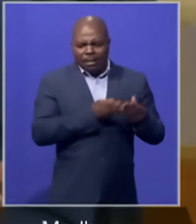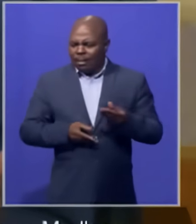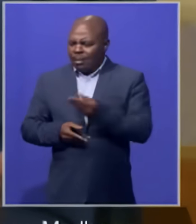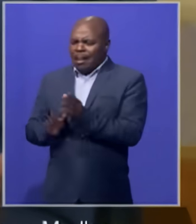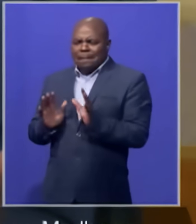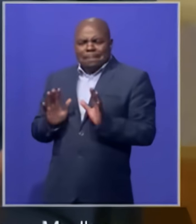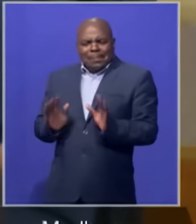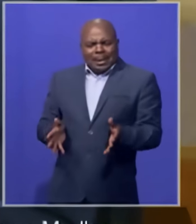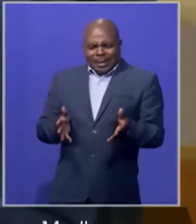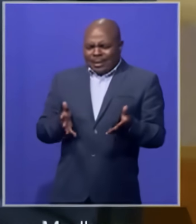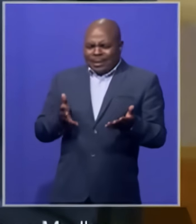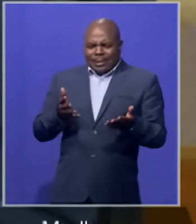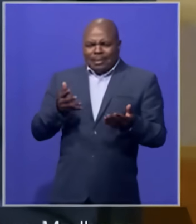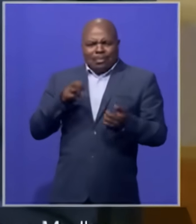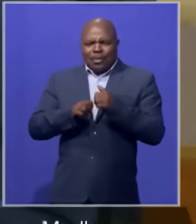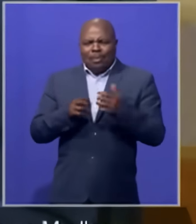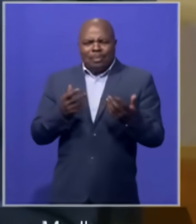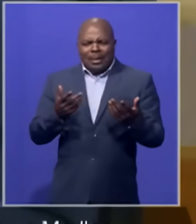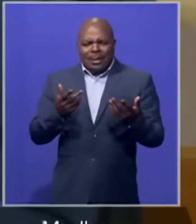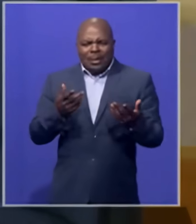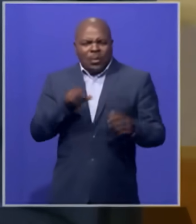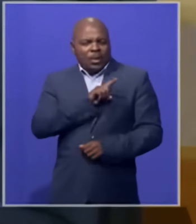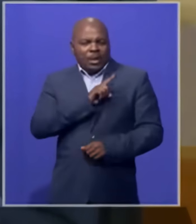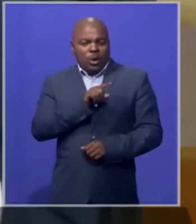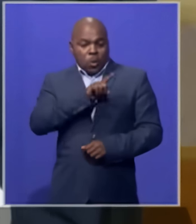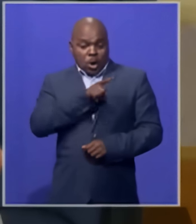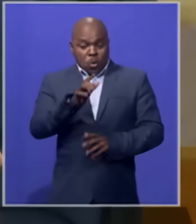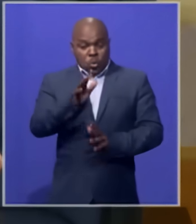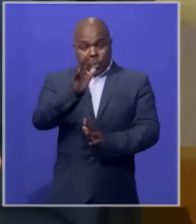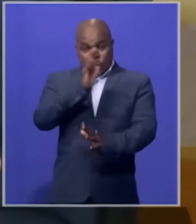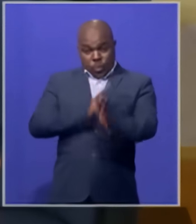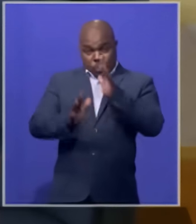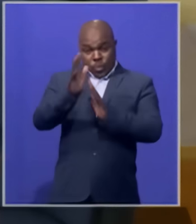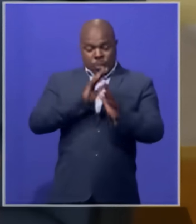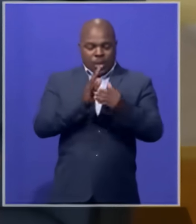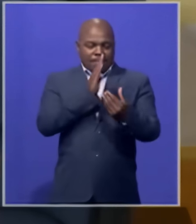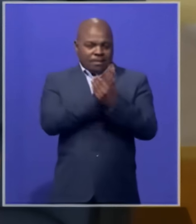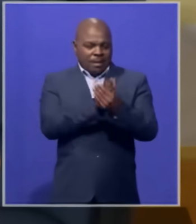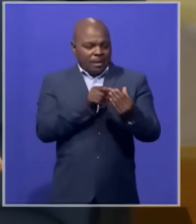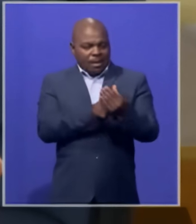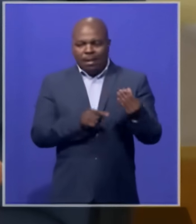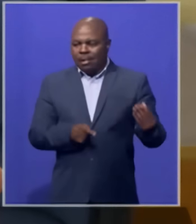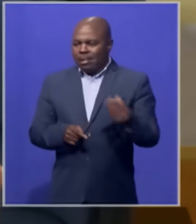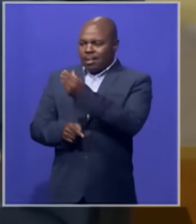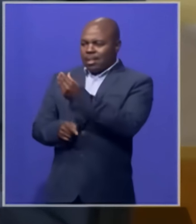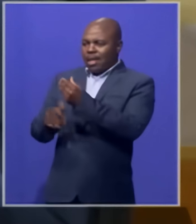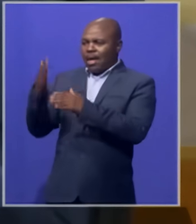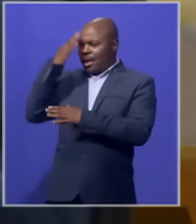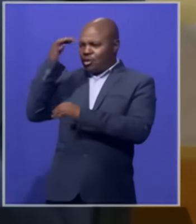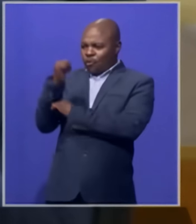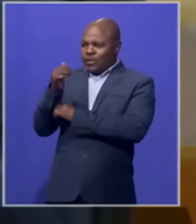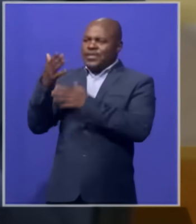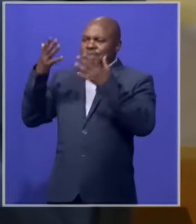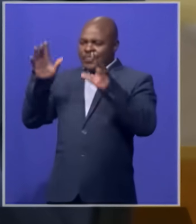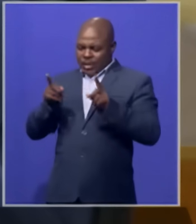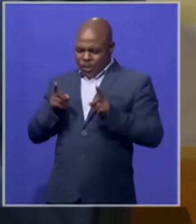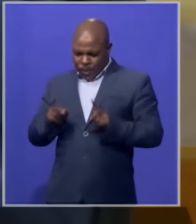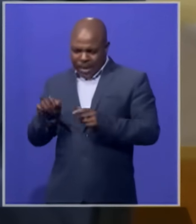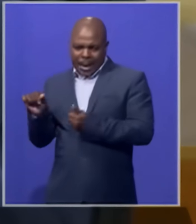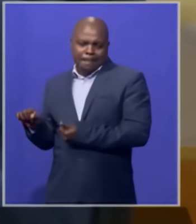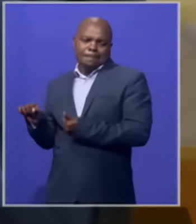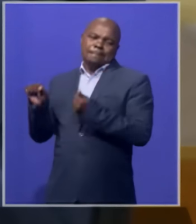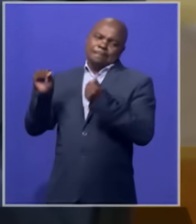sake. It just didn't make sense because from your testimony the dockets are at head office and they immediately had to